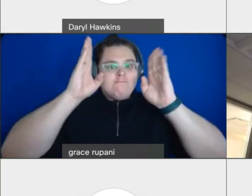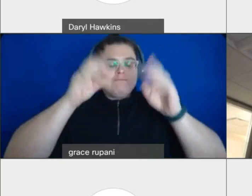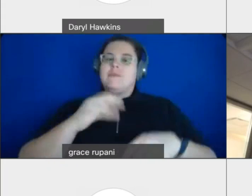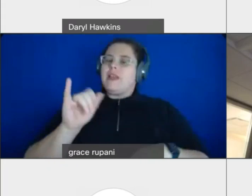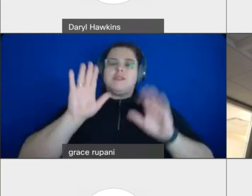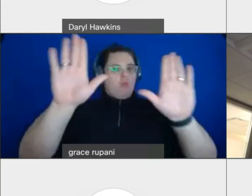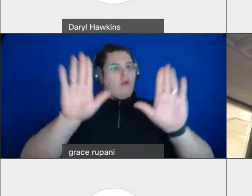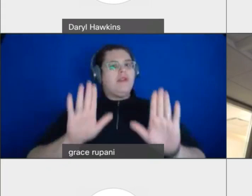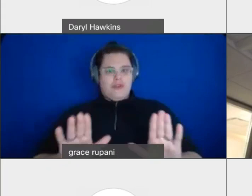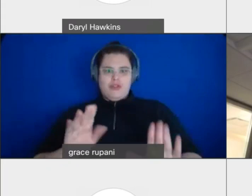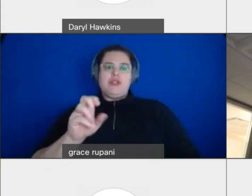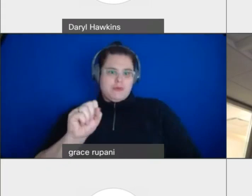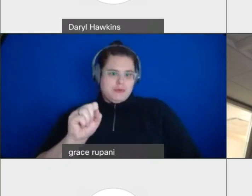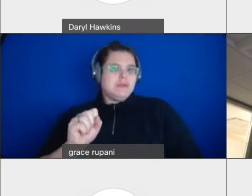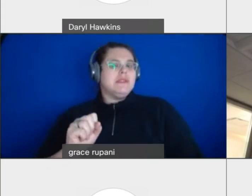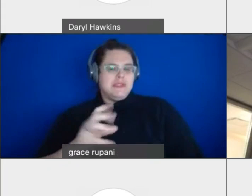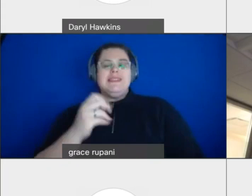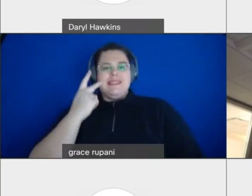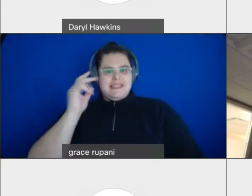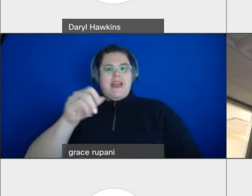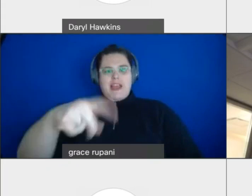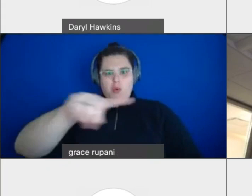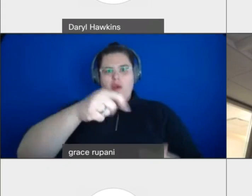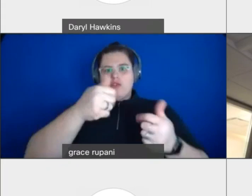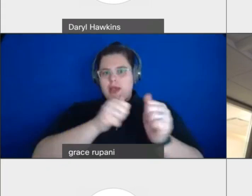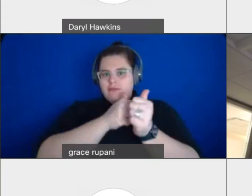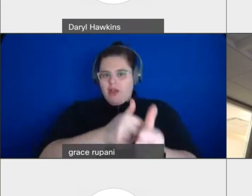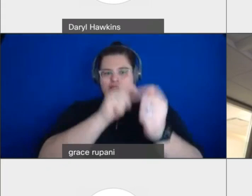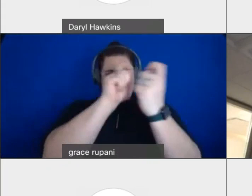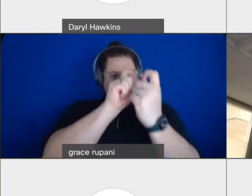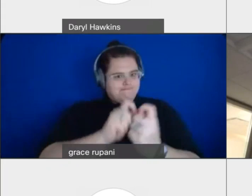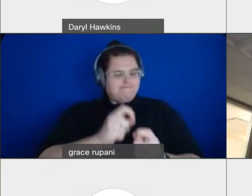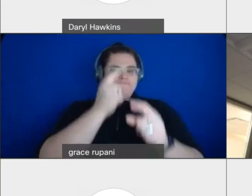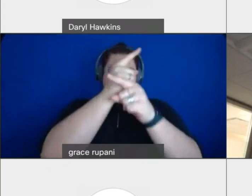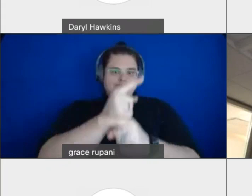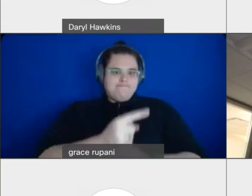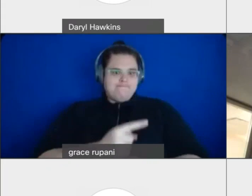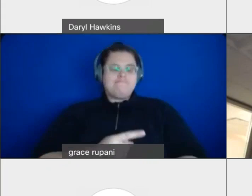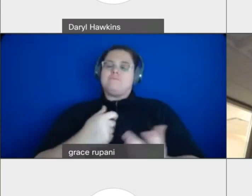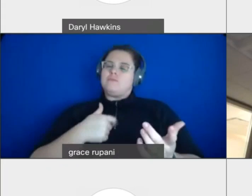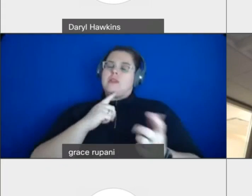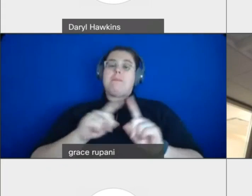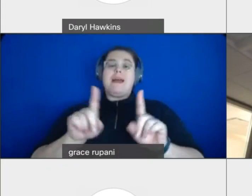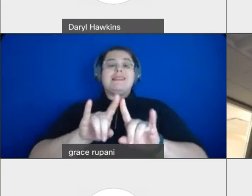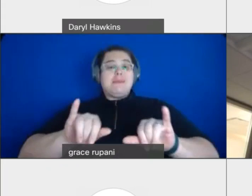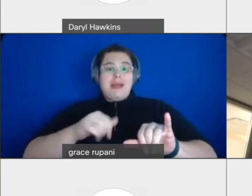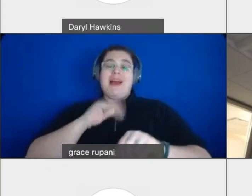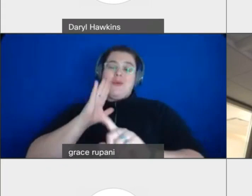using the right sources. I will remind everyone, though, that DC residents, DC healthcare